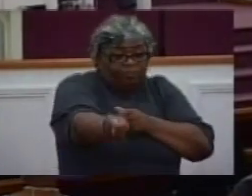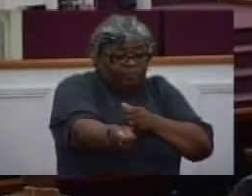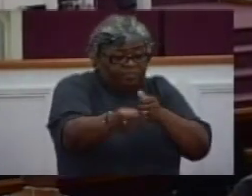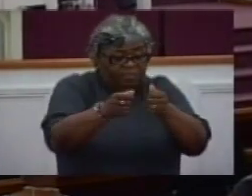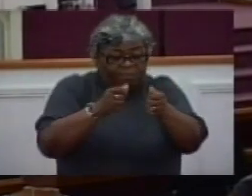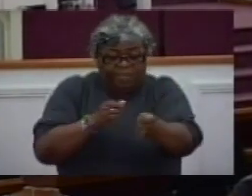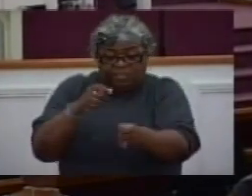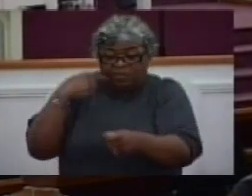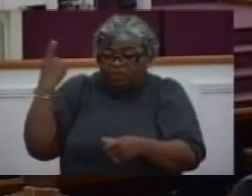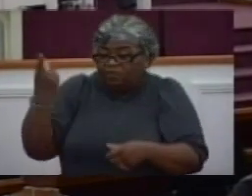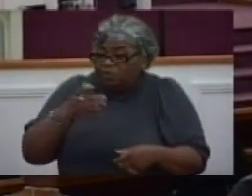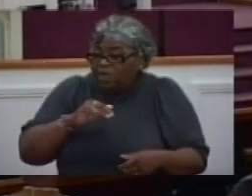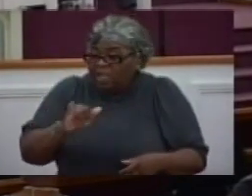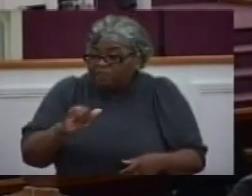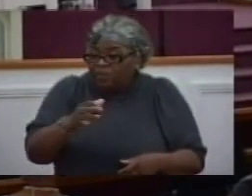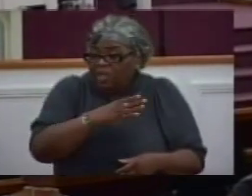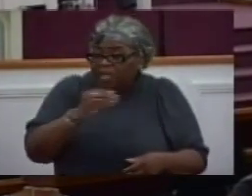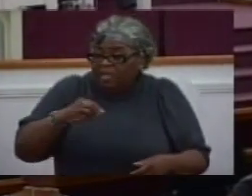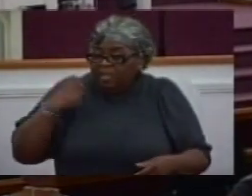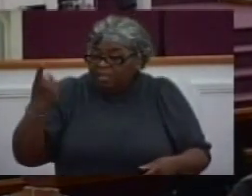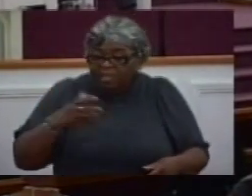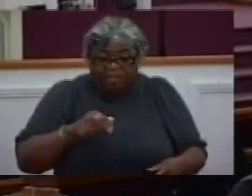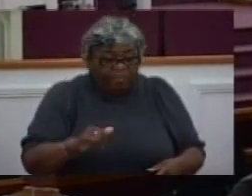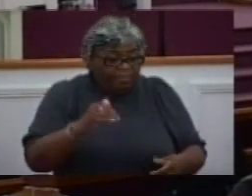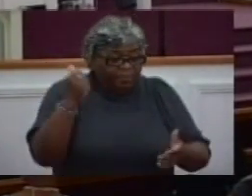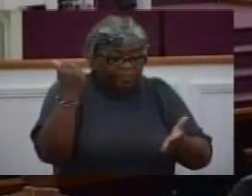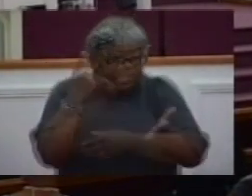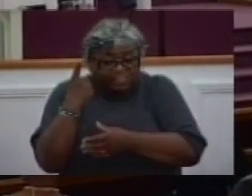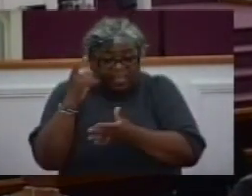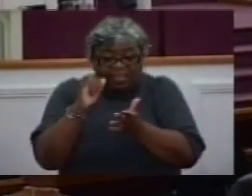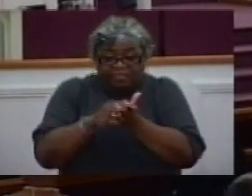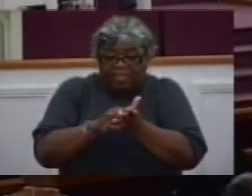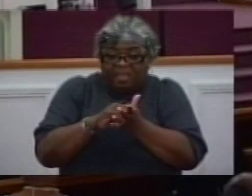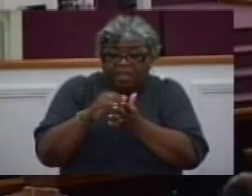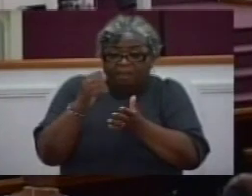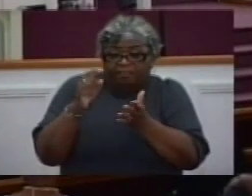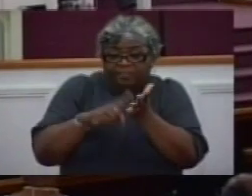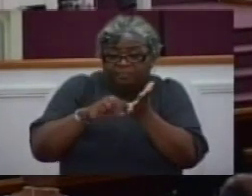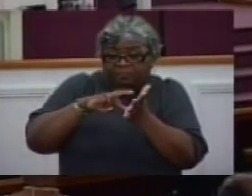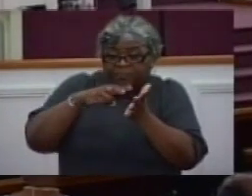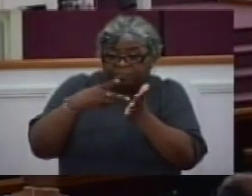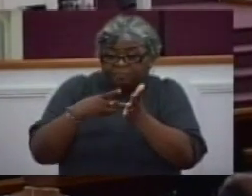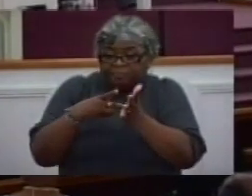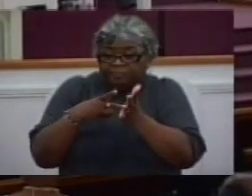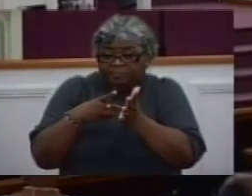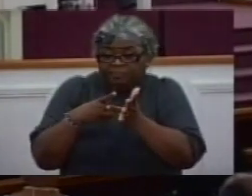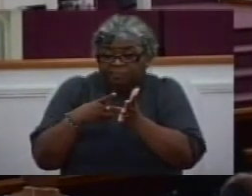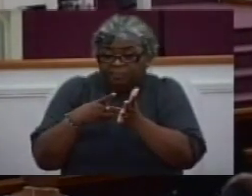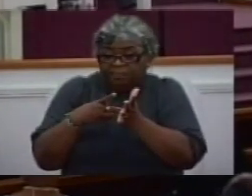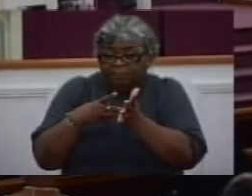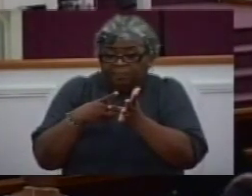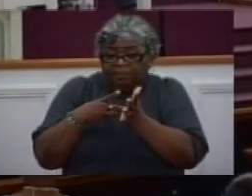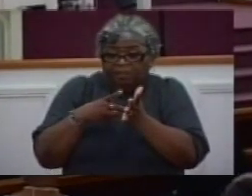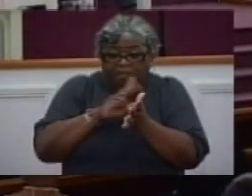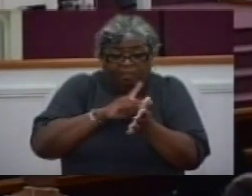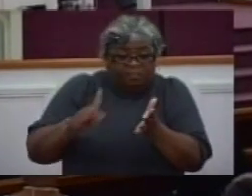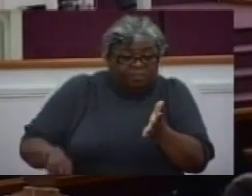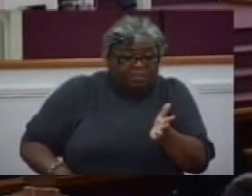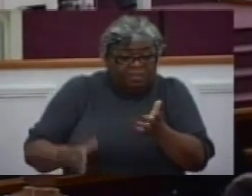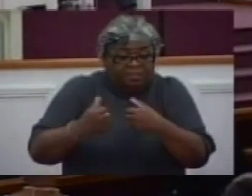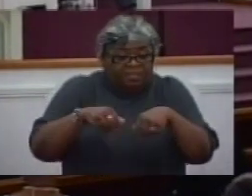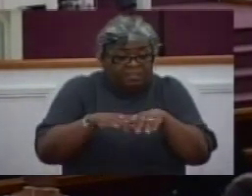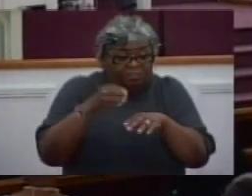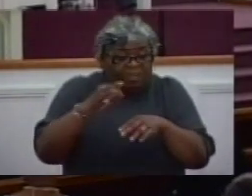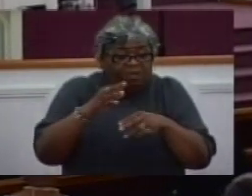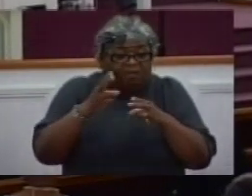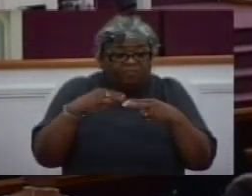dominion forever and ever. Amen. In other words, a kingdom of